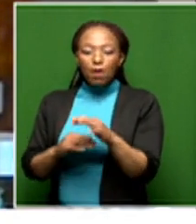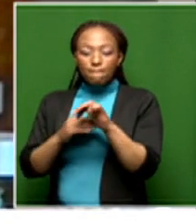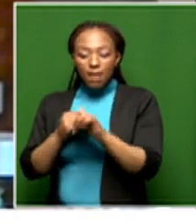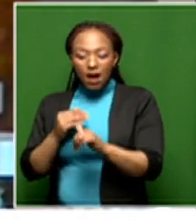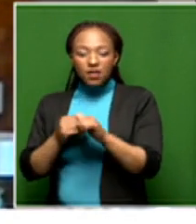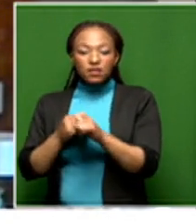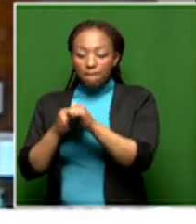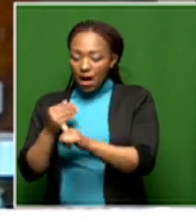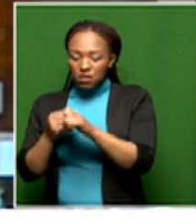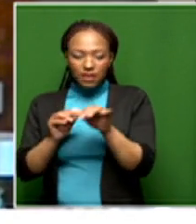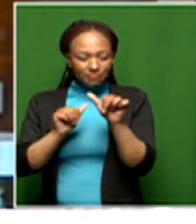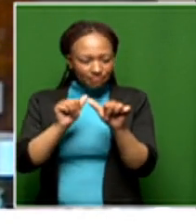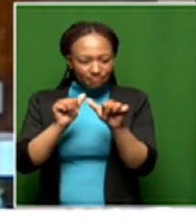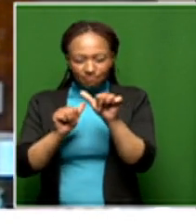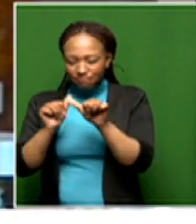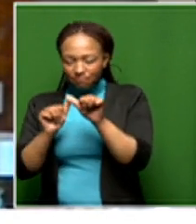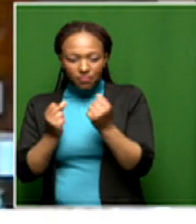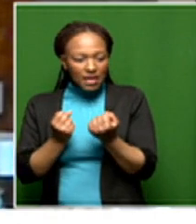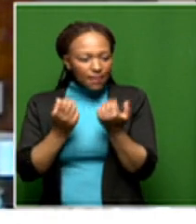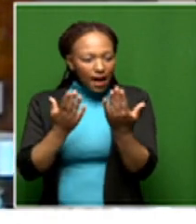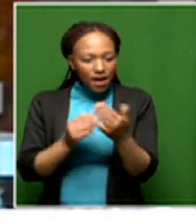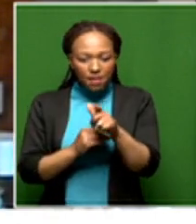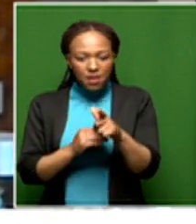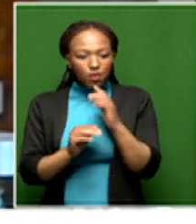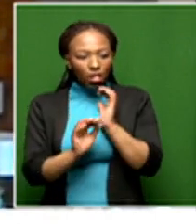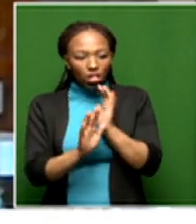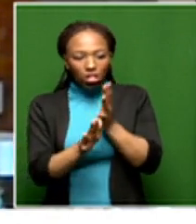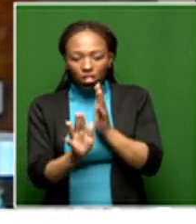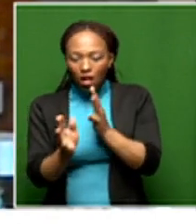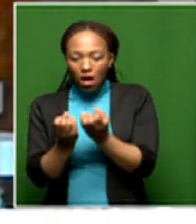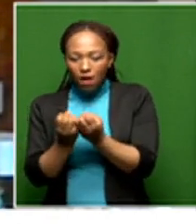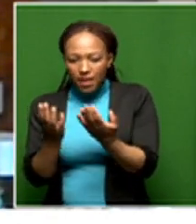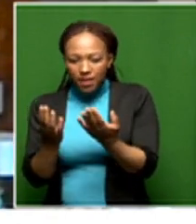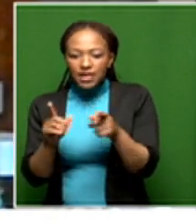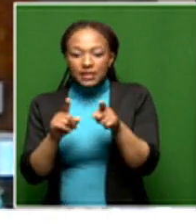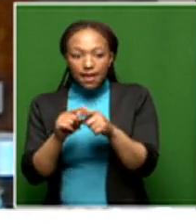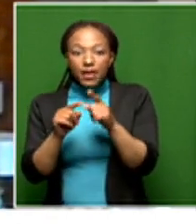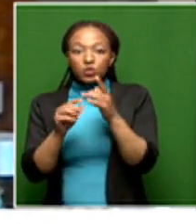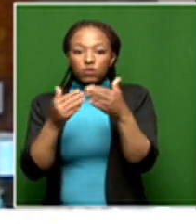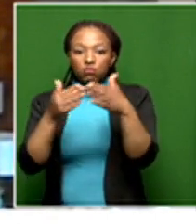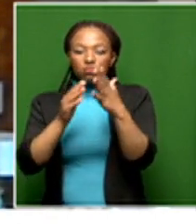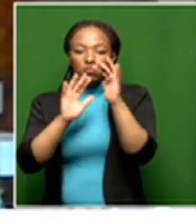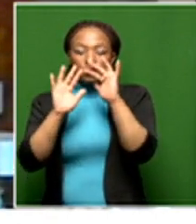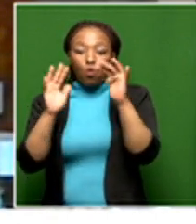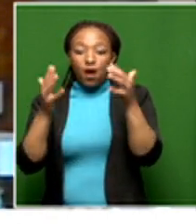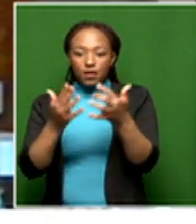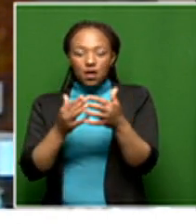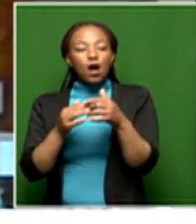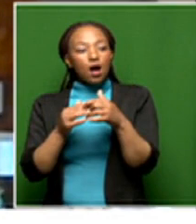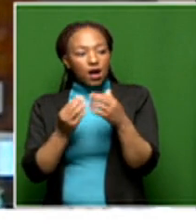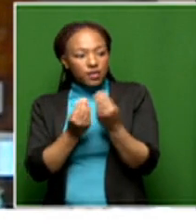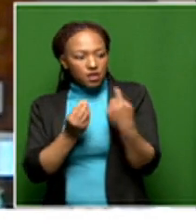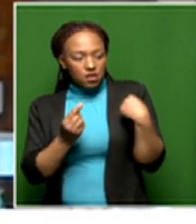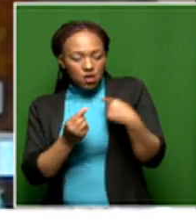assessment of the product side, the supply side, to make sure that as we go back to the world, we do have all of the products that we